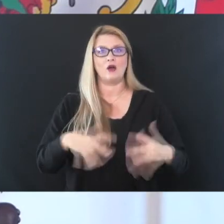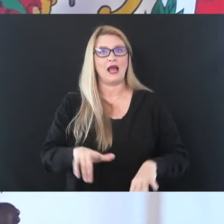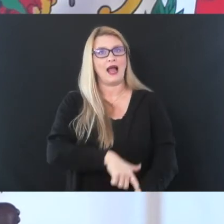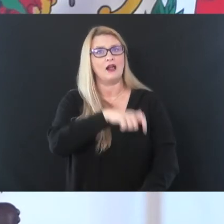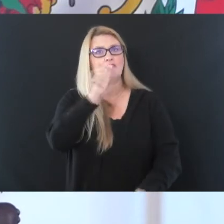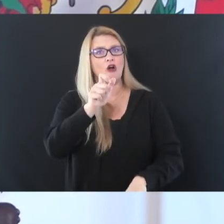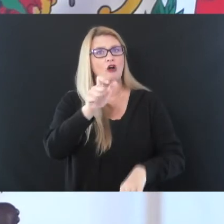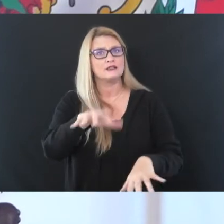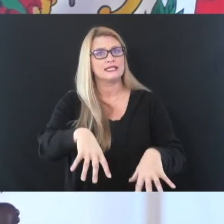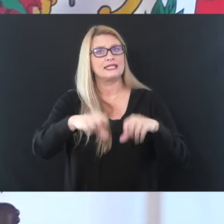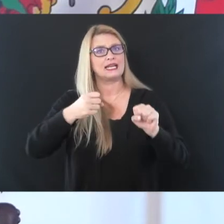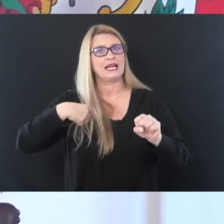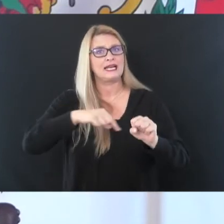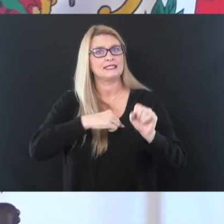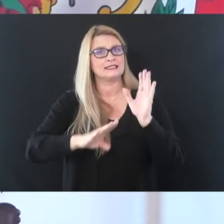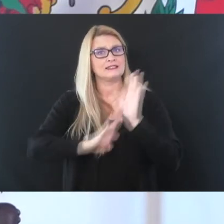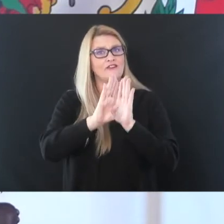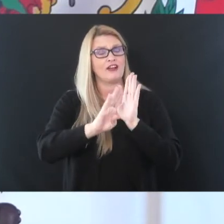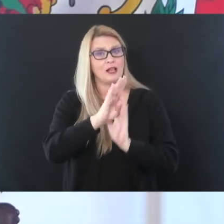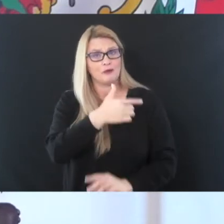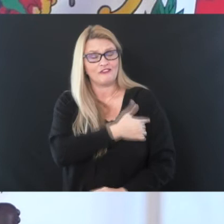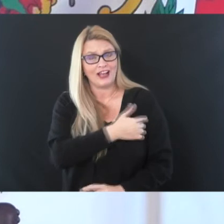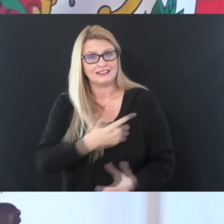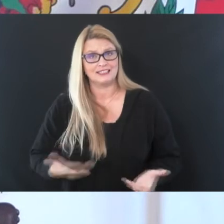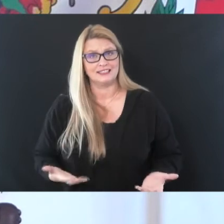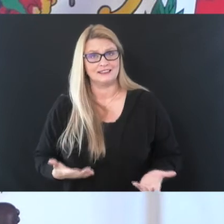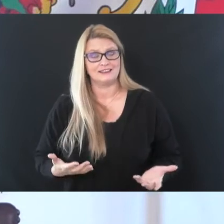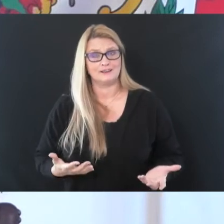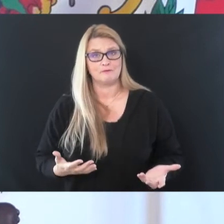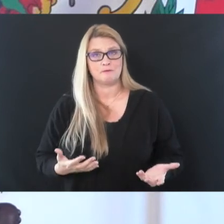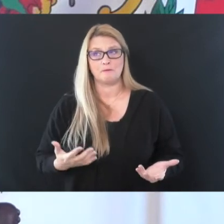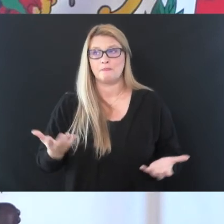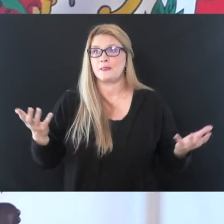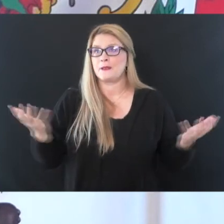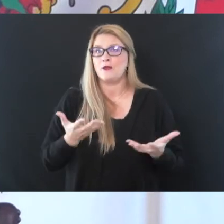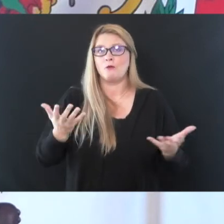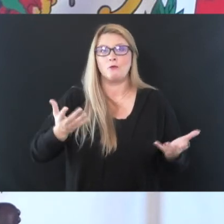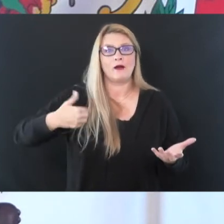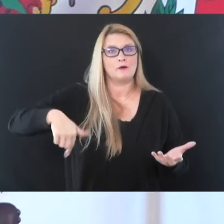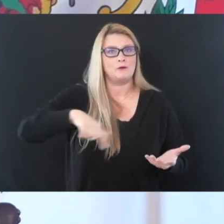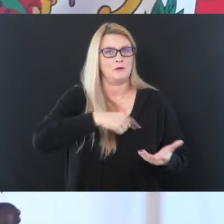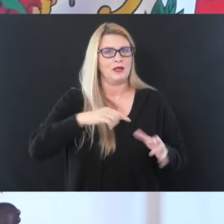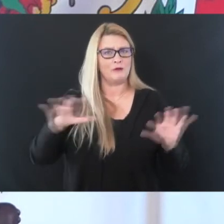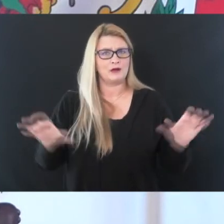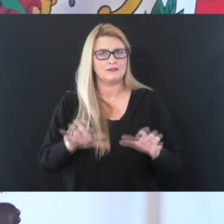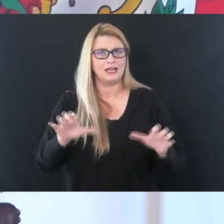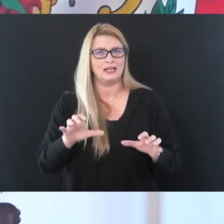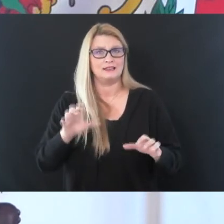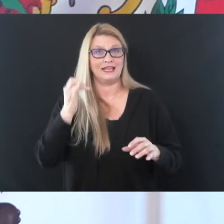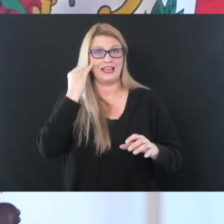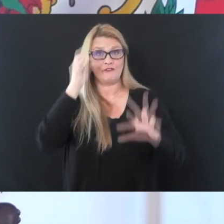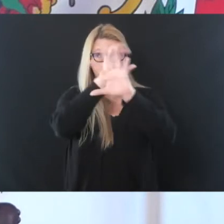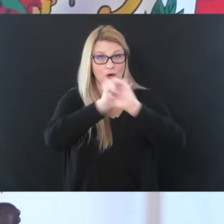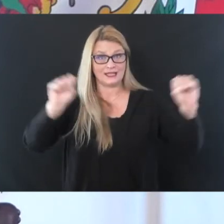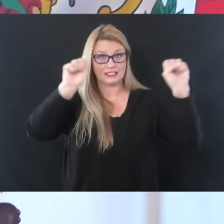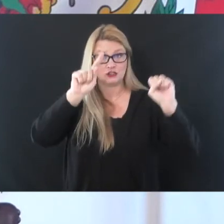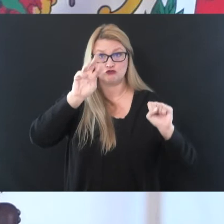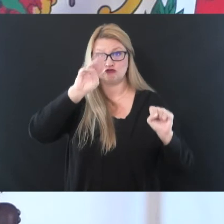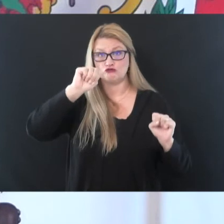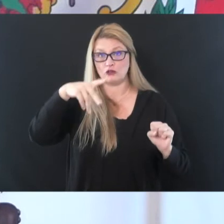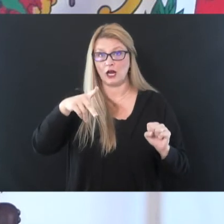develop a vaccine? What would we have done if President Trump had not poured billions into trying to develop